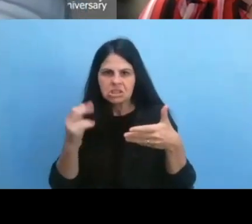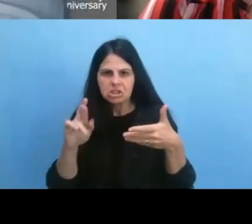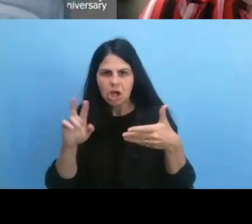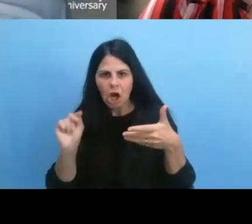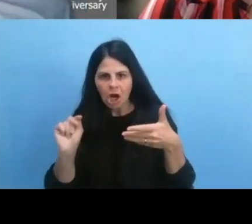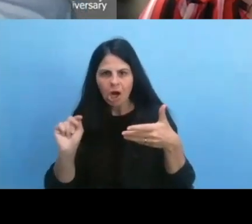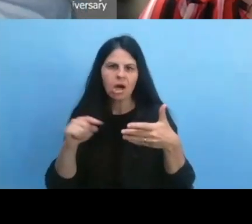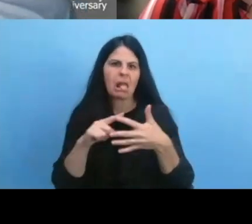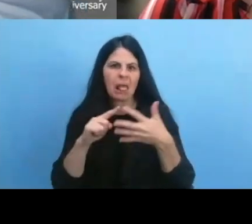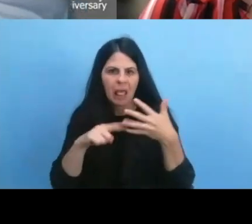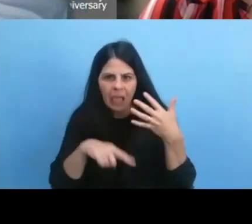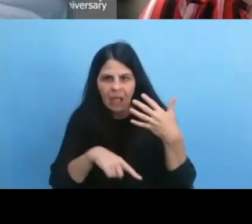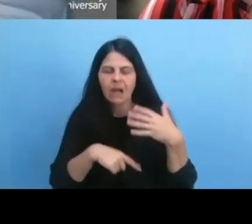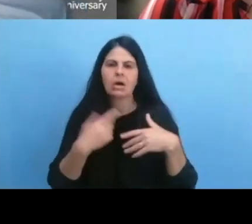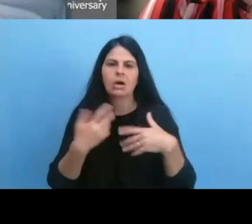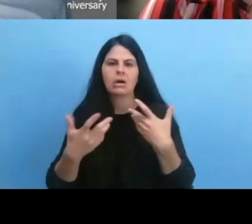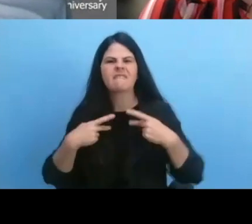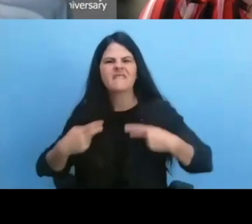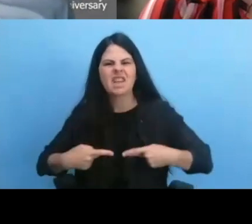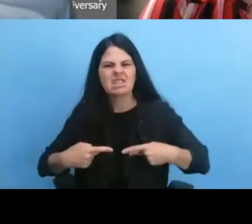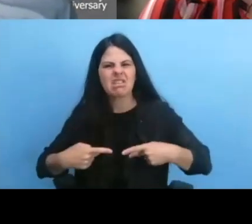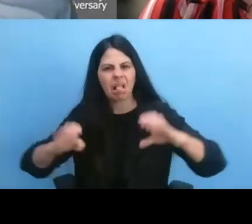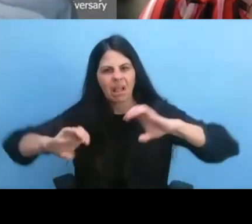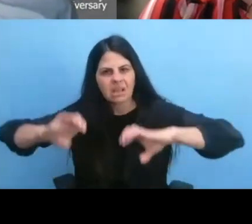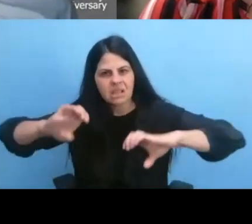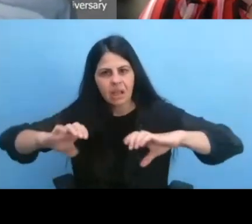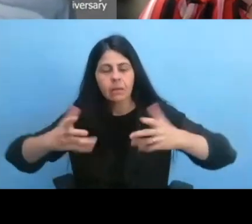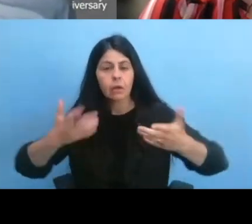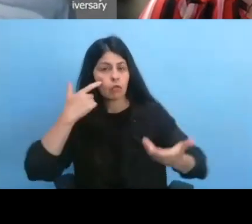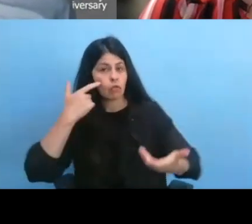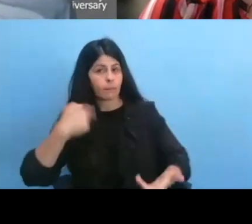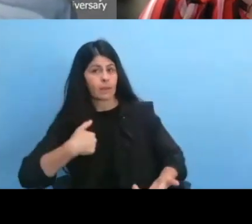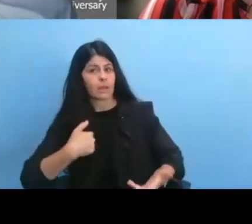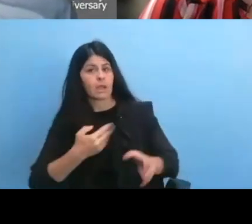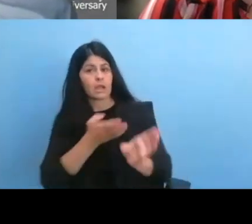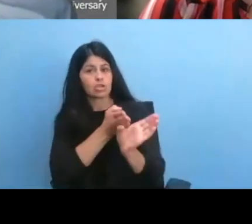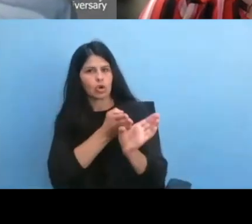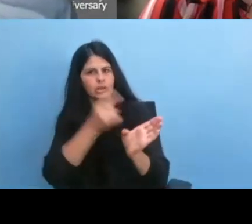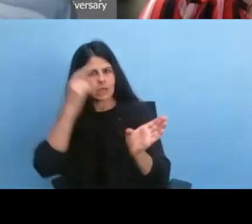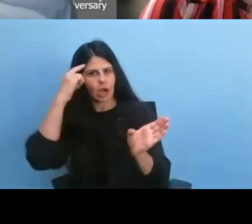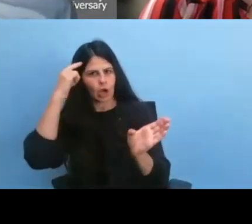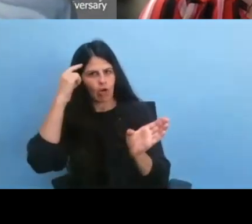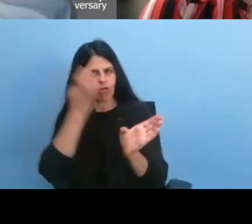whatever it might be, doing a physical exam. For me, in psychology and neuropsychology, doing